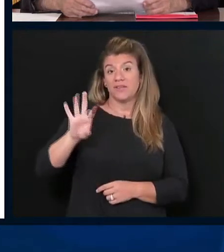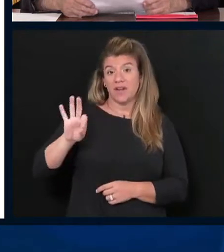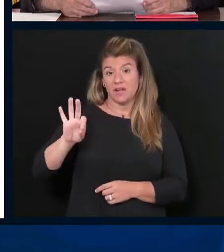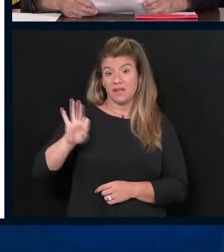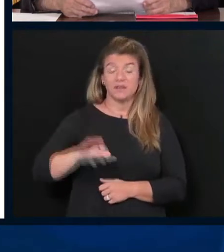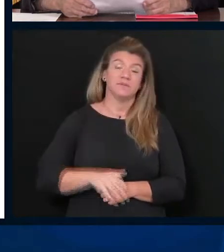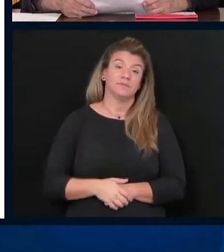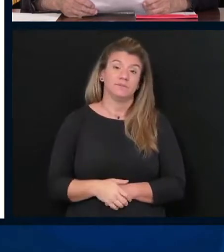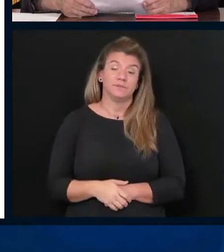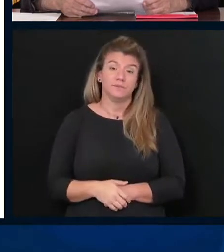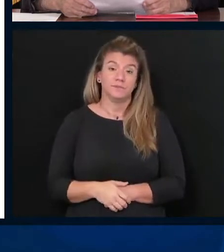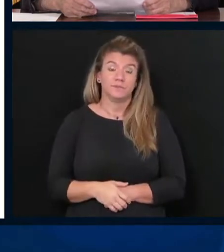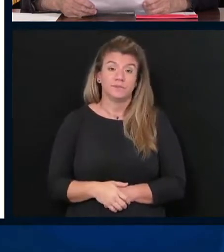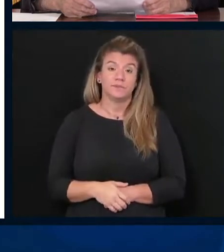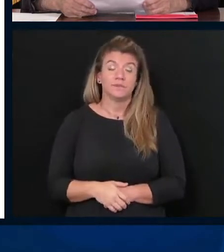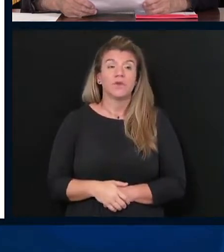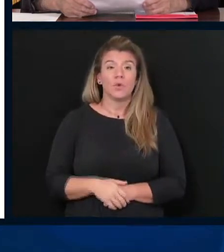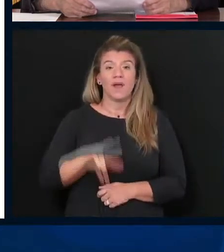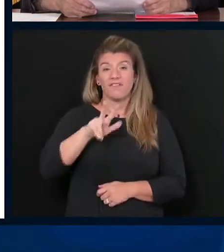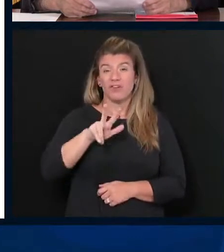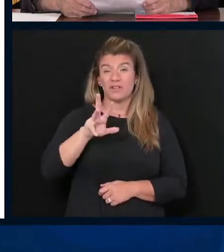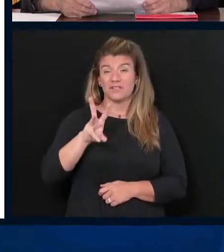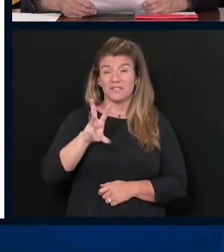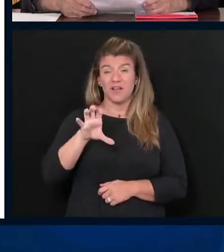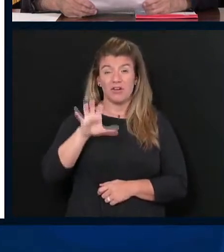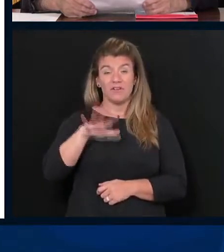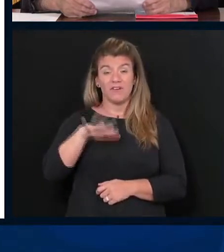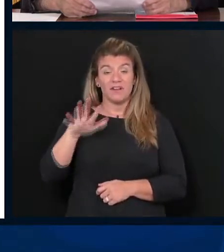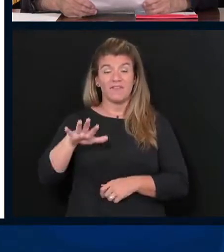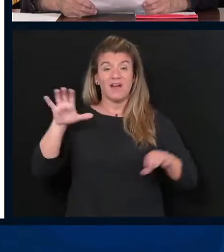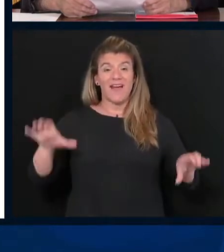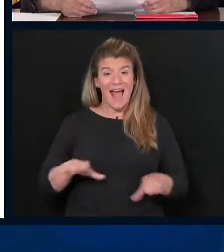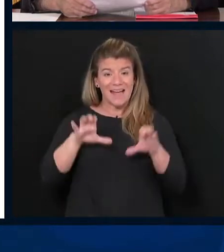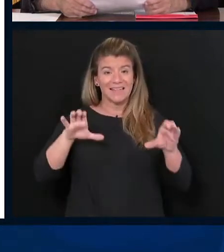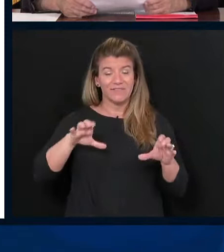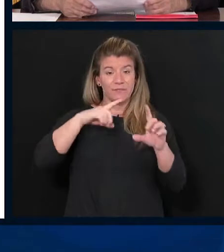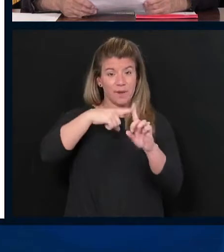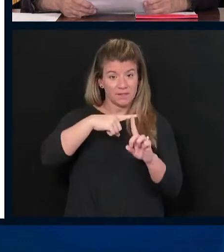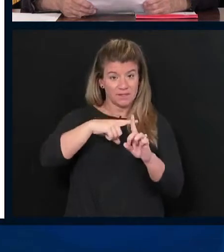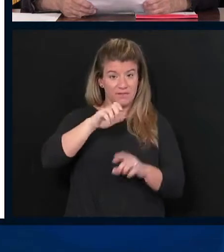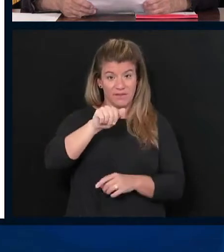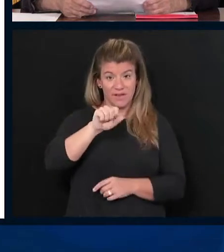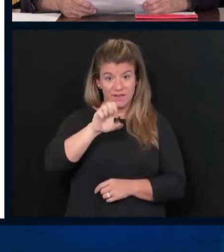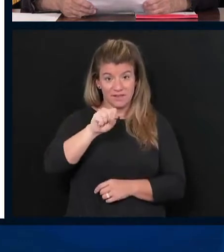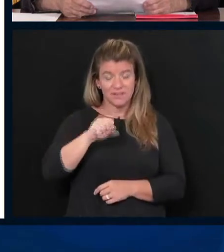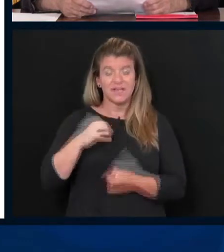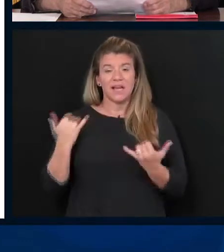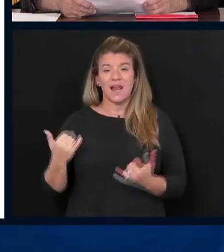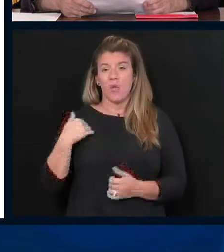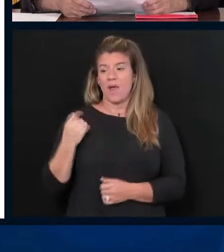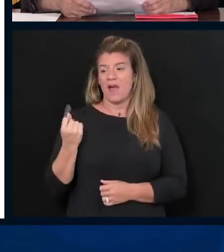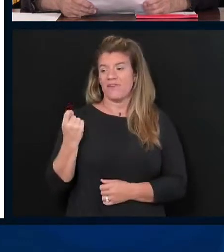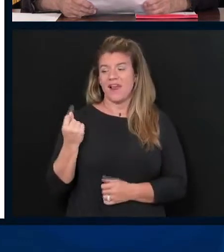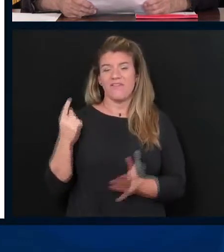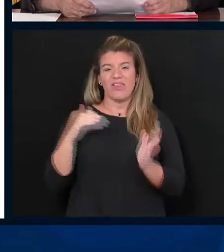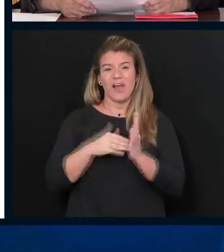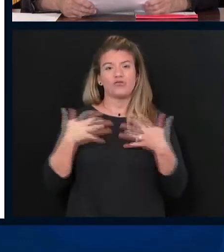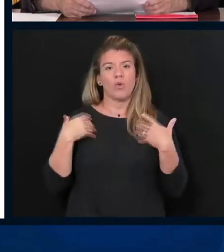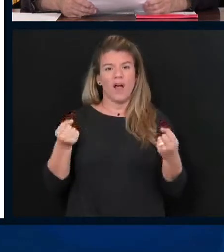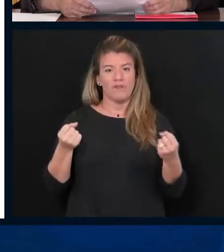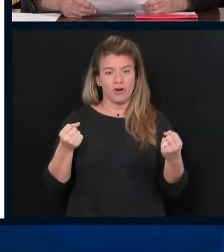2.79. We have 3,655 active cases and right at 11,000 recovered